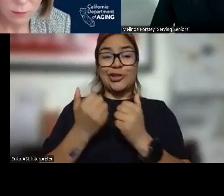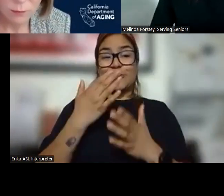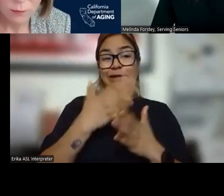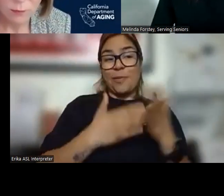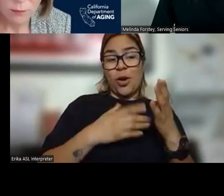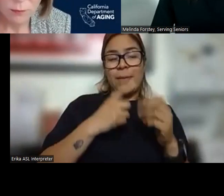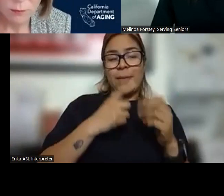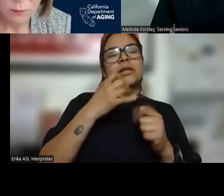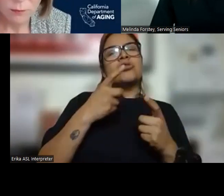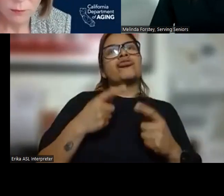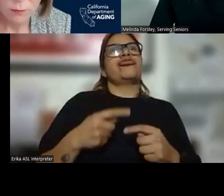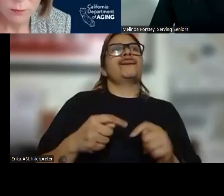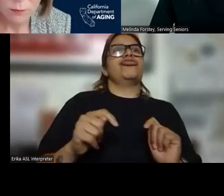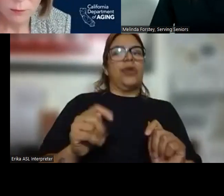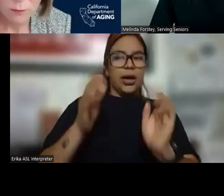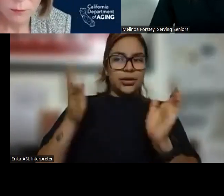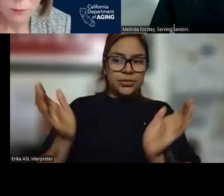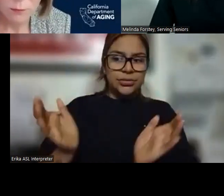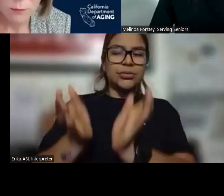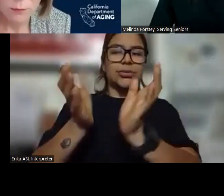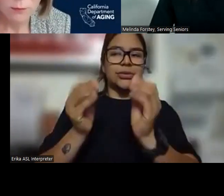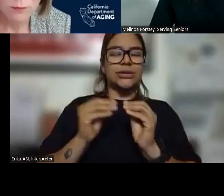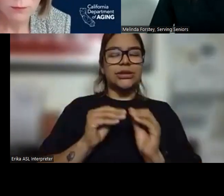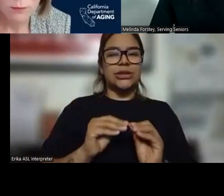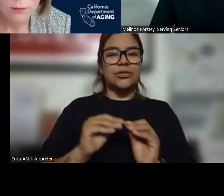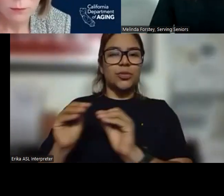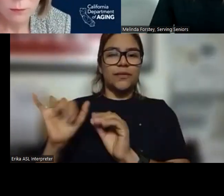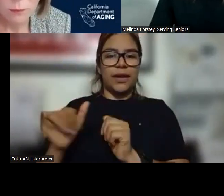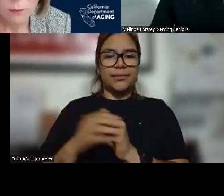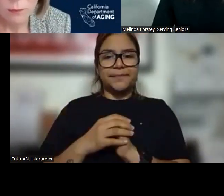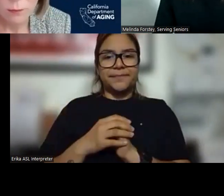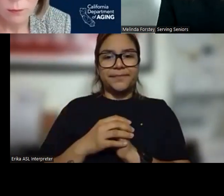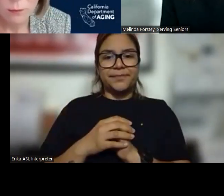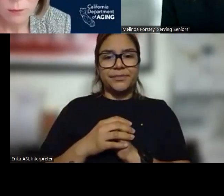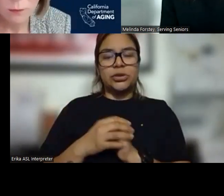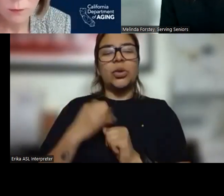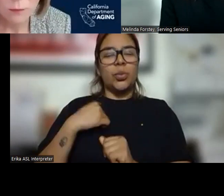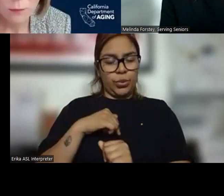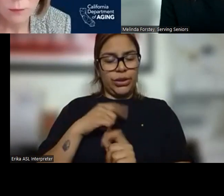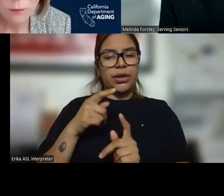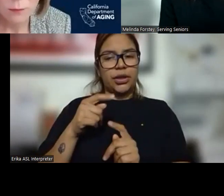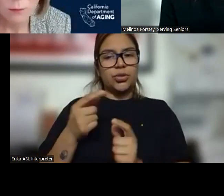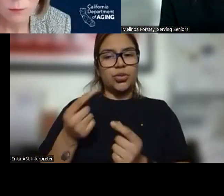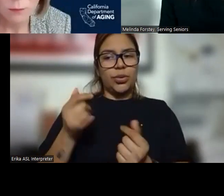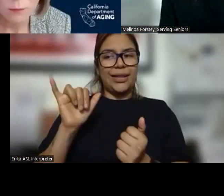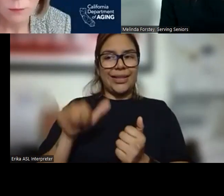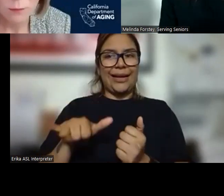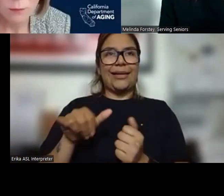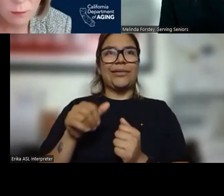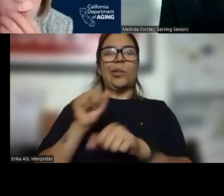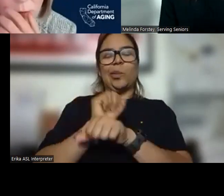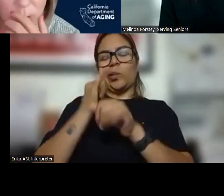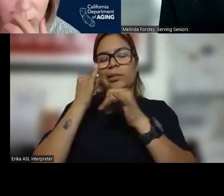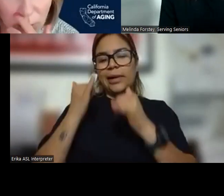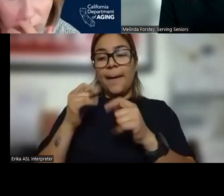to be able to move those tools for your clients. We're doing that. We're starting that work.